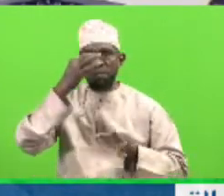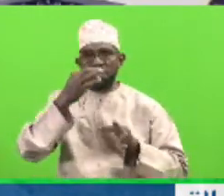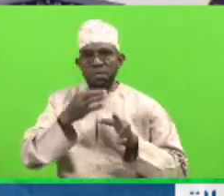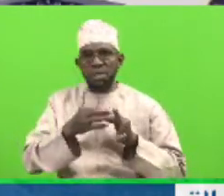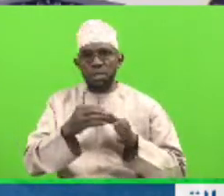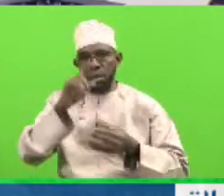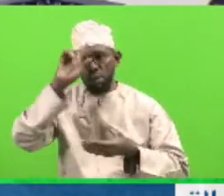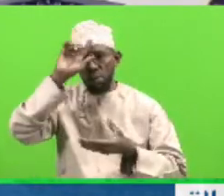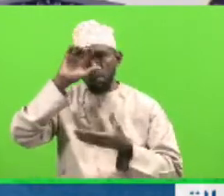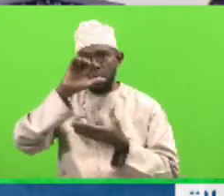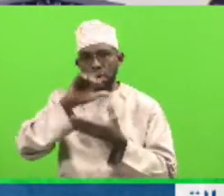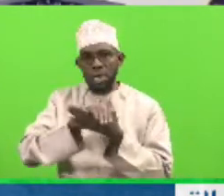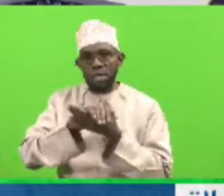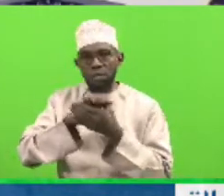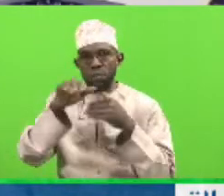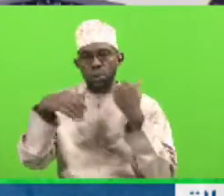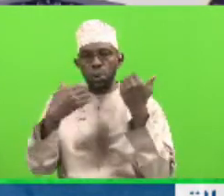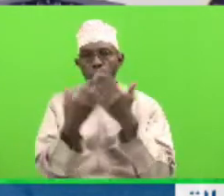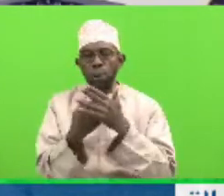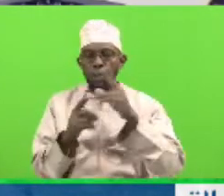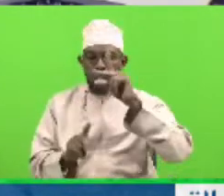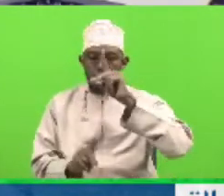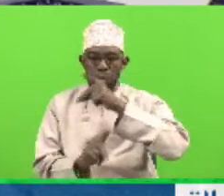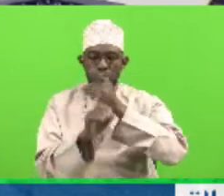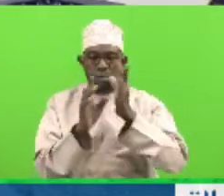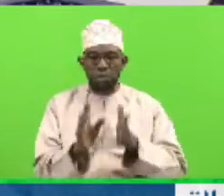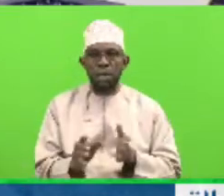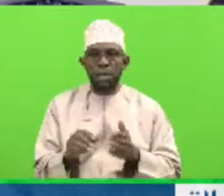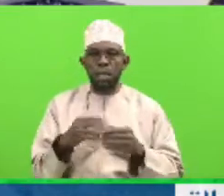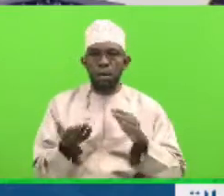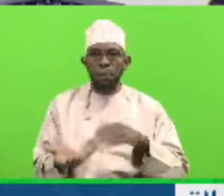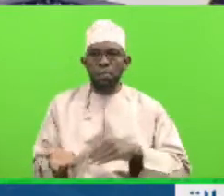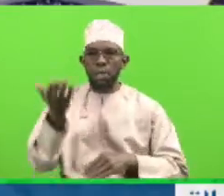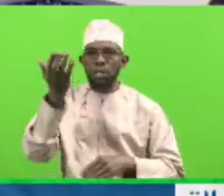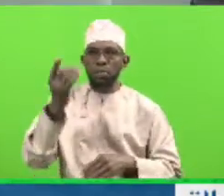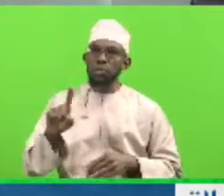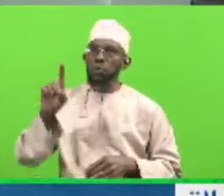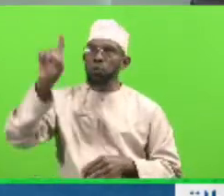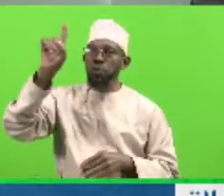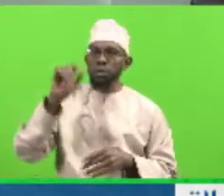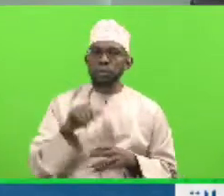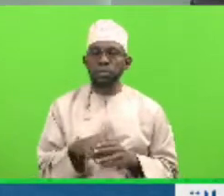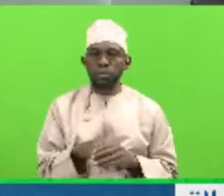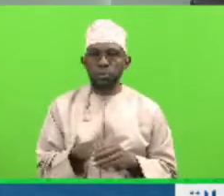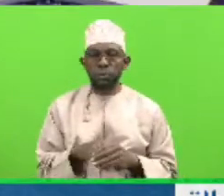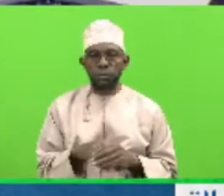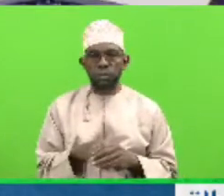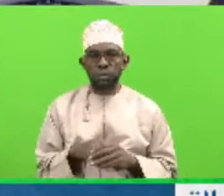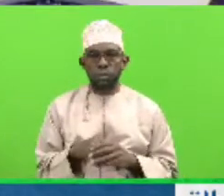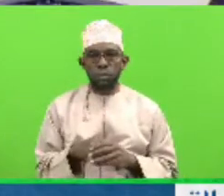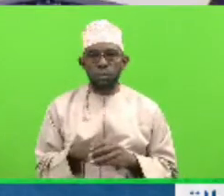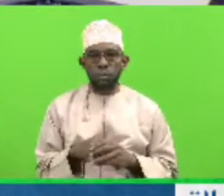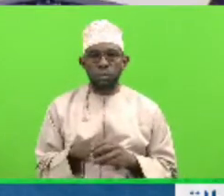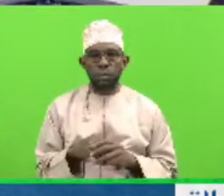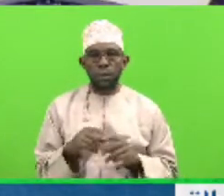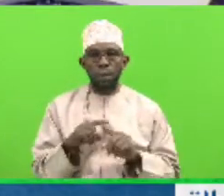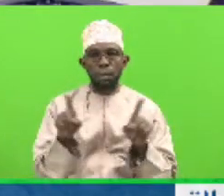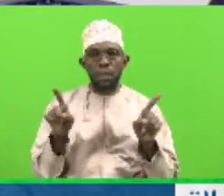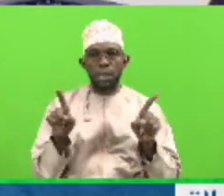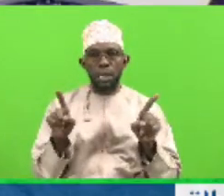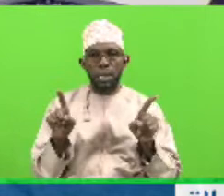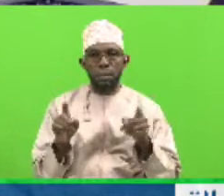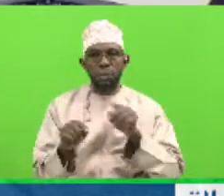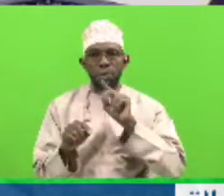to believe in all the prophets and messengers of Allah subhanahu wa ta'ala. But among